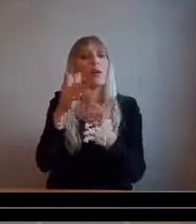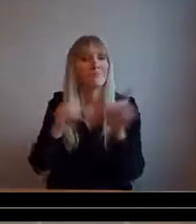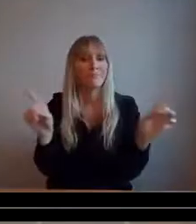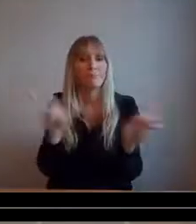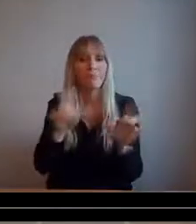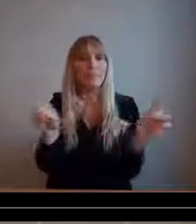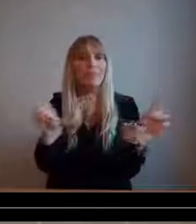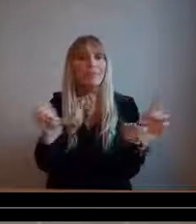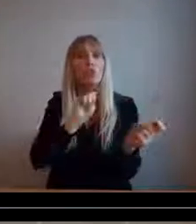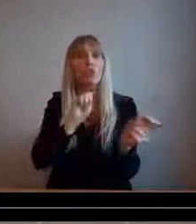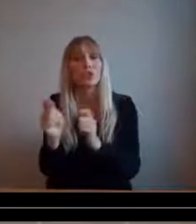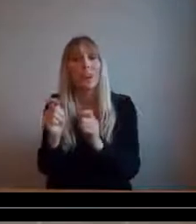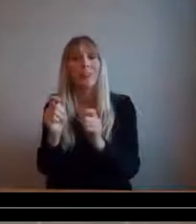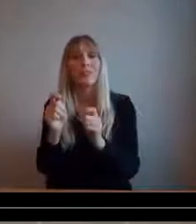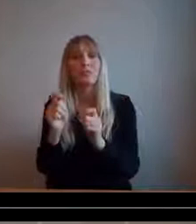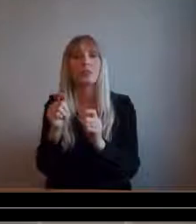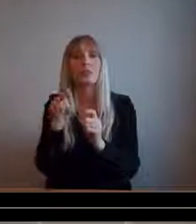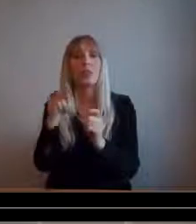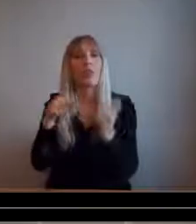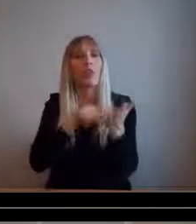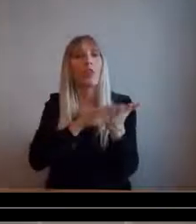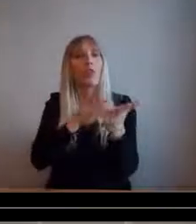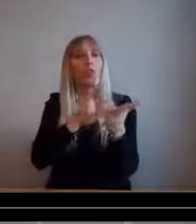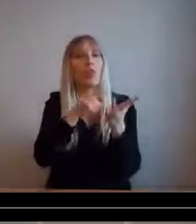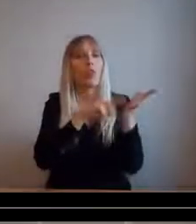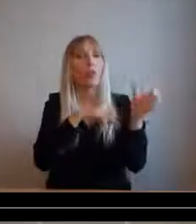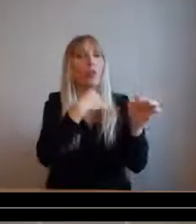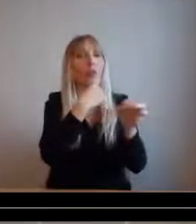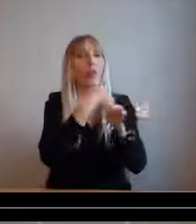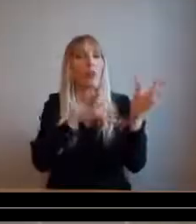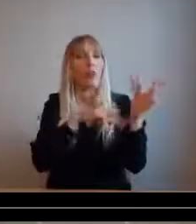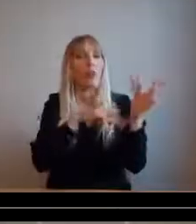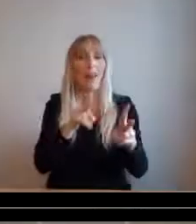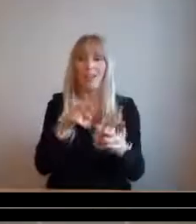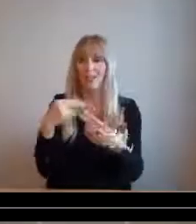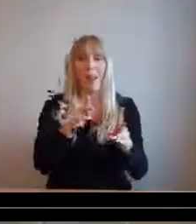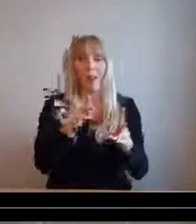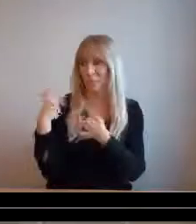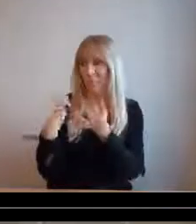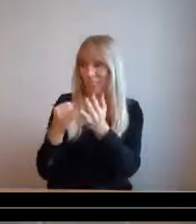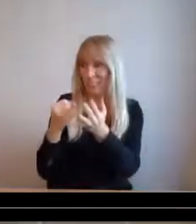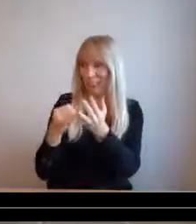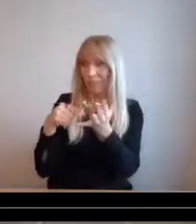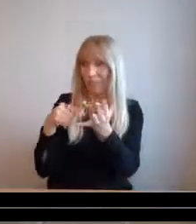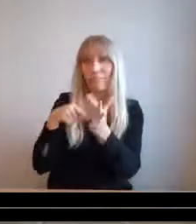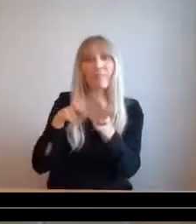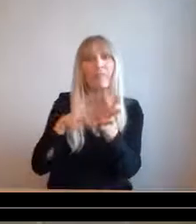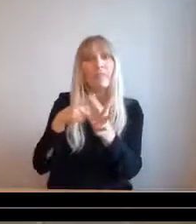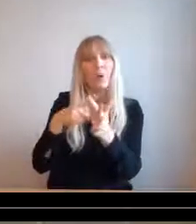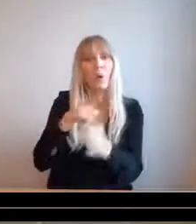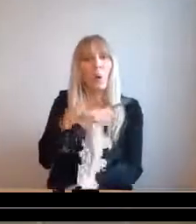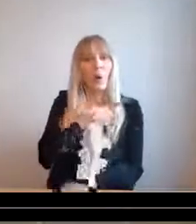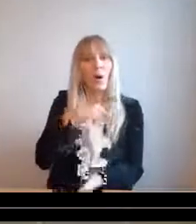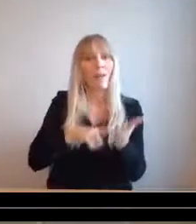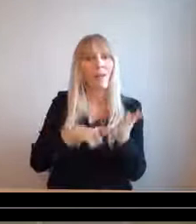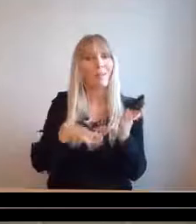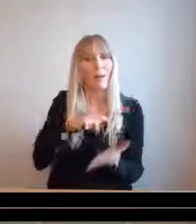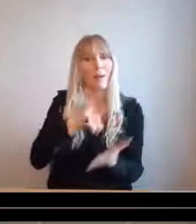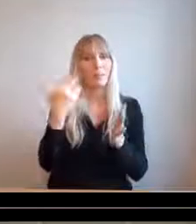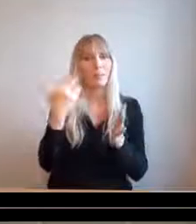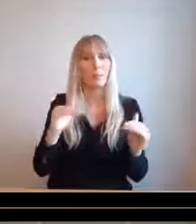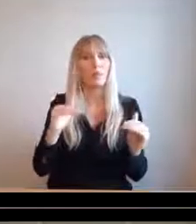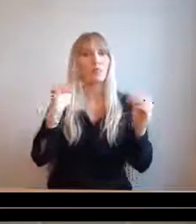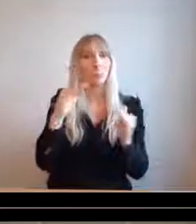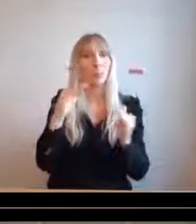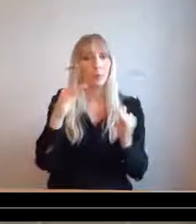changes in the refinements in the Thong Lane area. Steve, this might be one for you. Steve, why has LTC been raised up